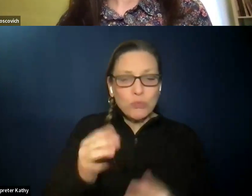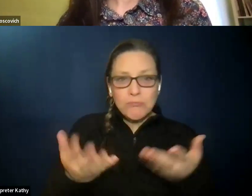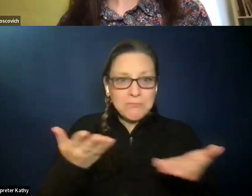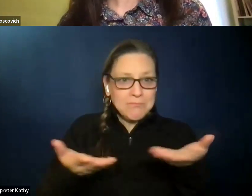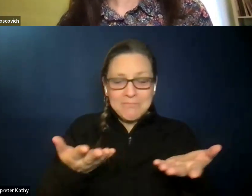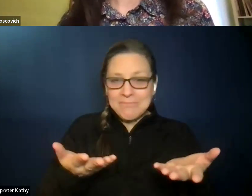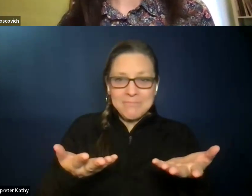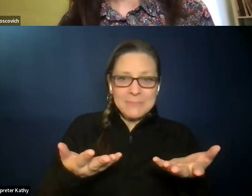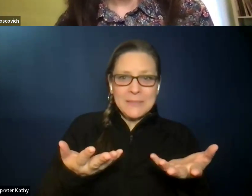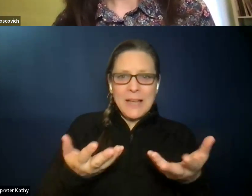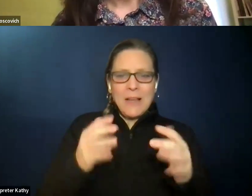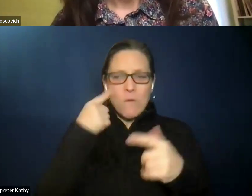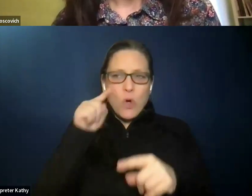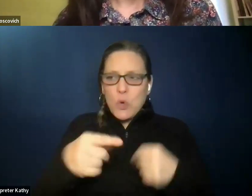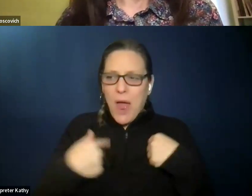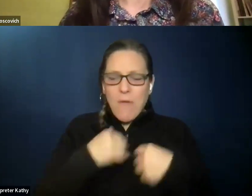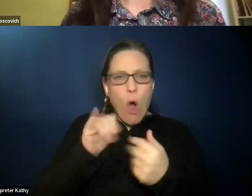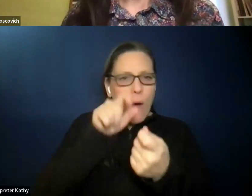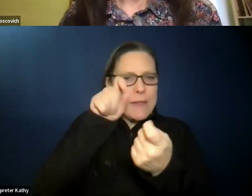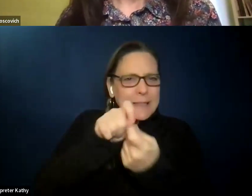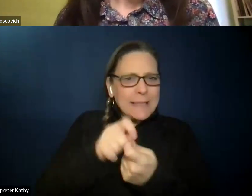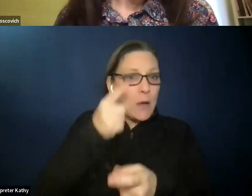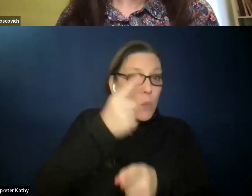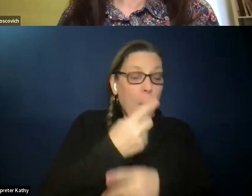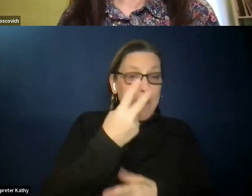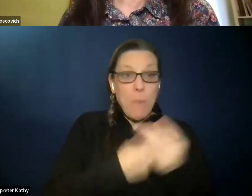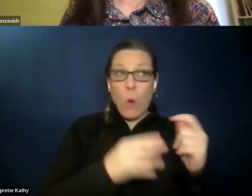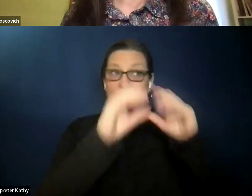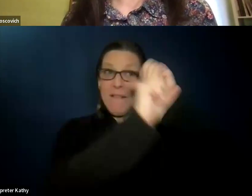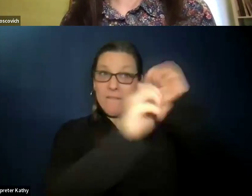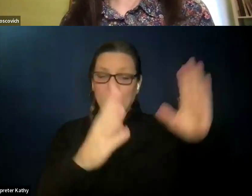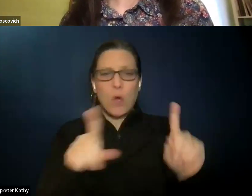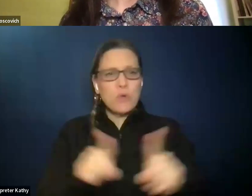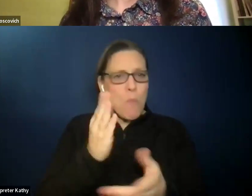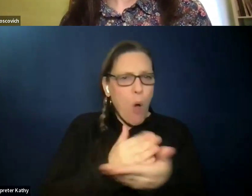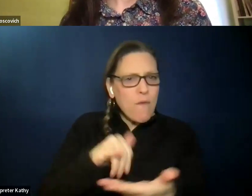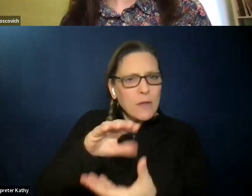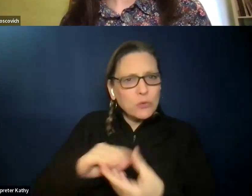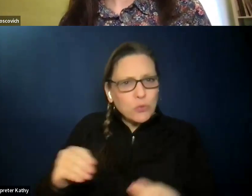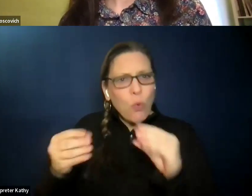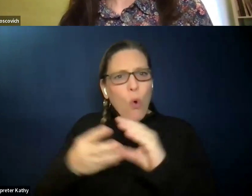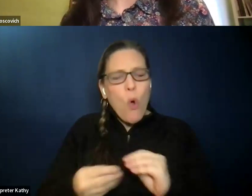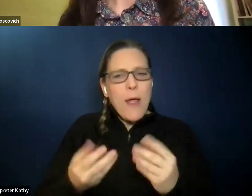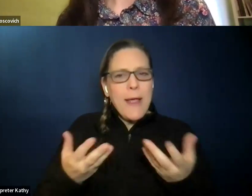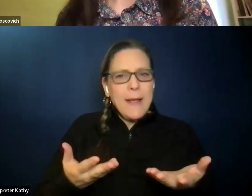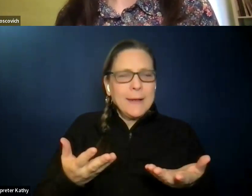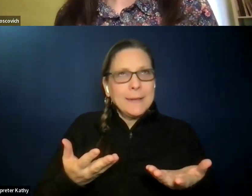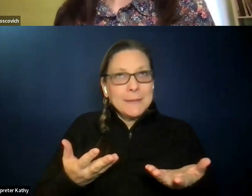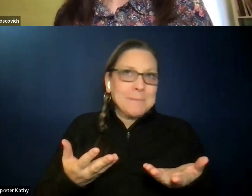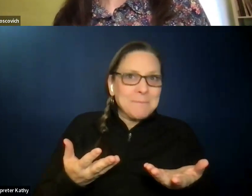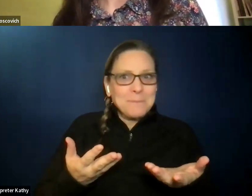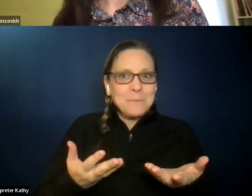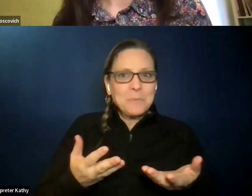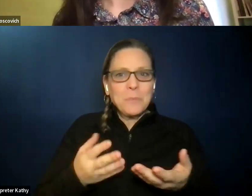So, to get all these details right, both visually and as part of the story. And also, like, as